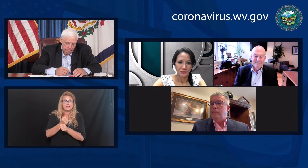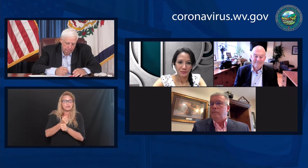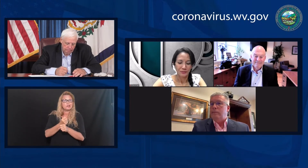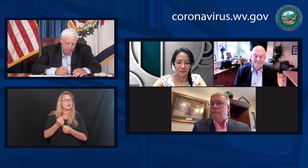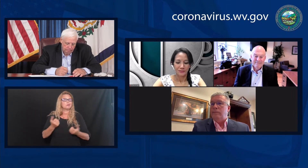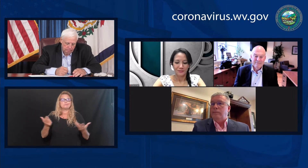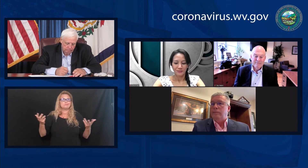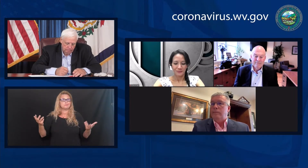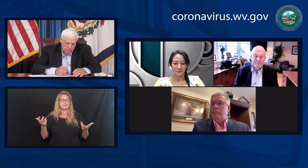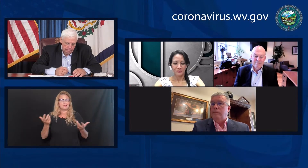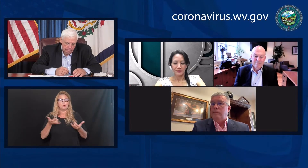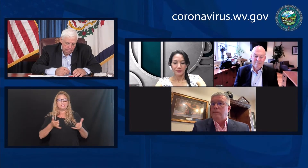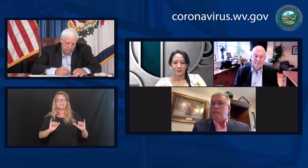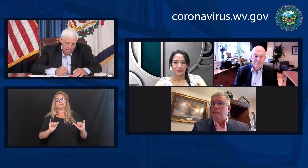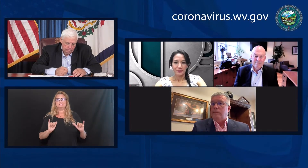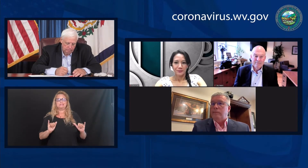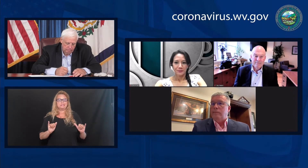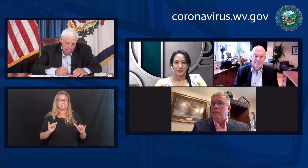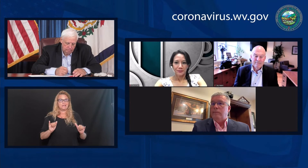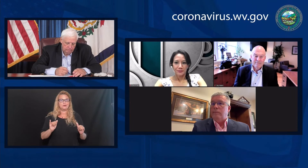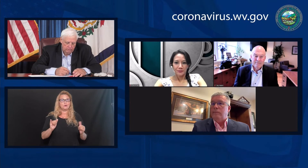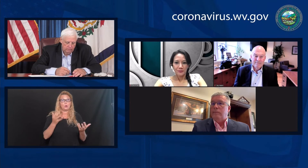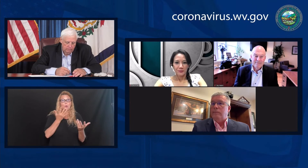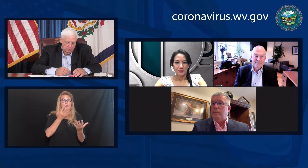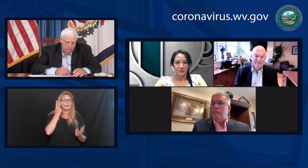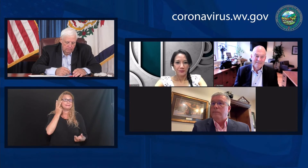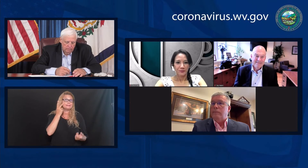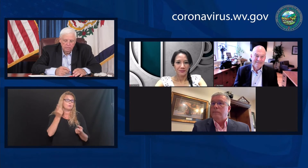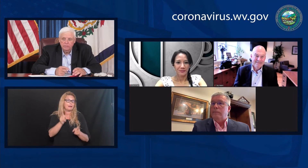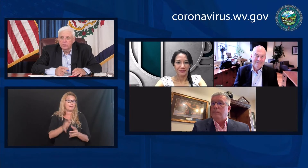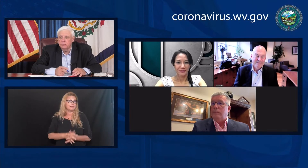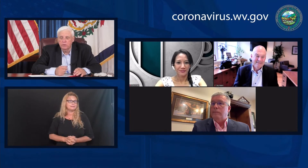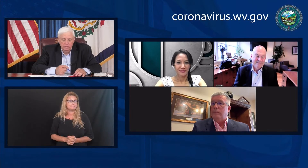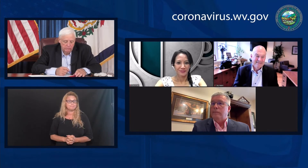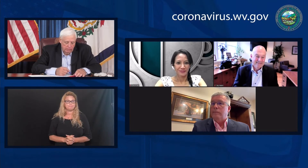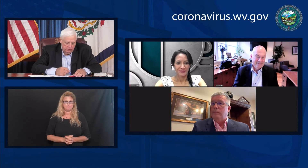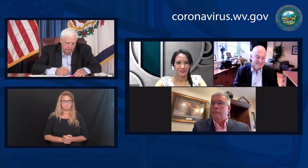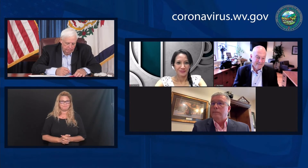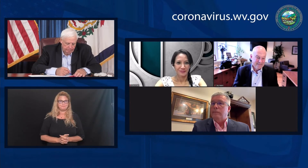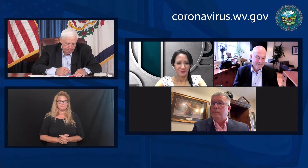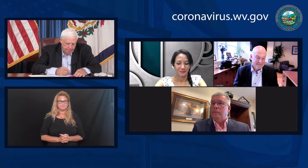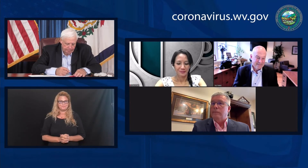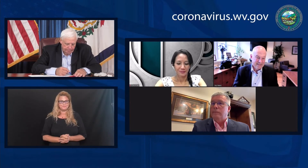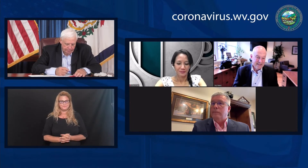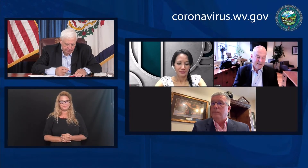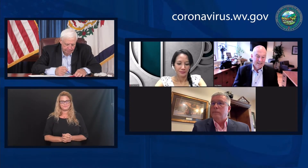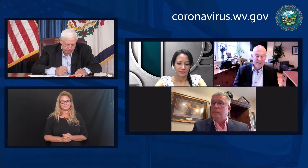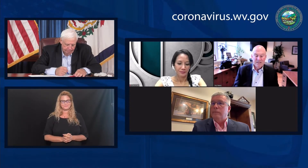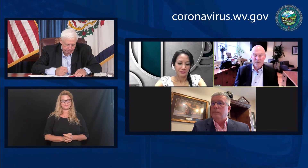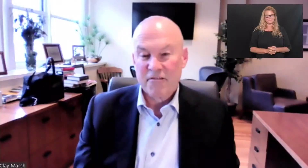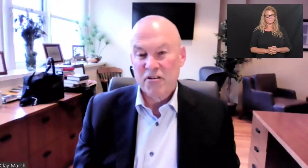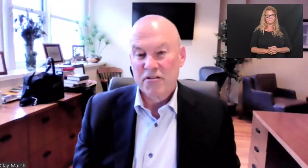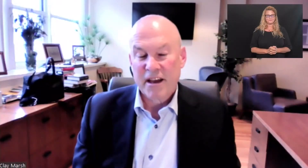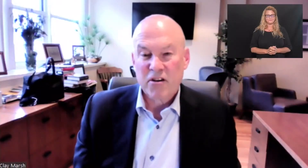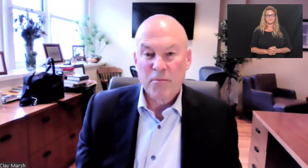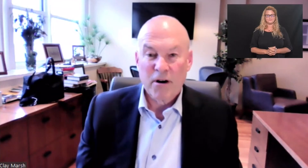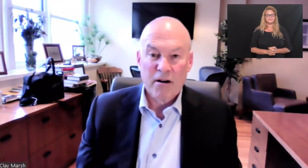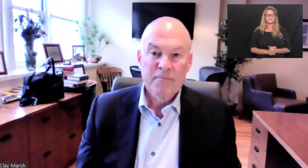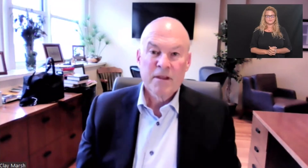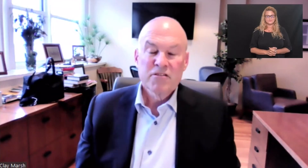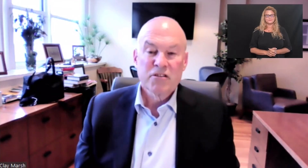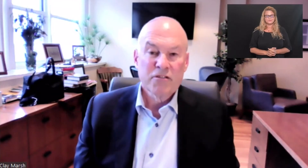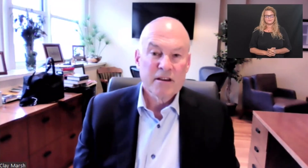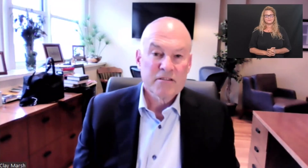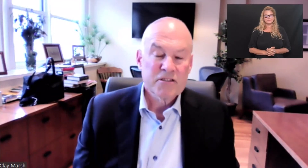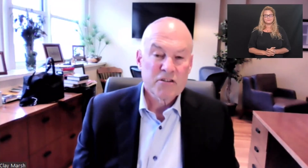are we still kind of reaching in the dark? Thank you. Dr. Marsh, go, sir. Thanks, Governor, and thank you,